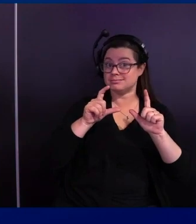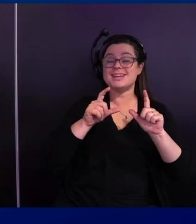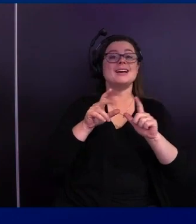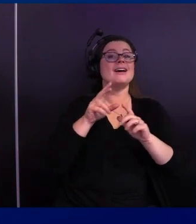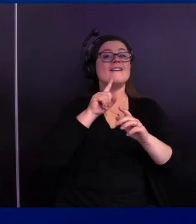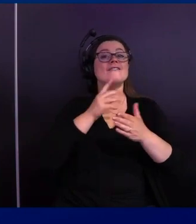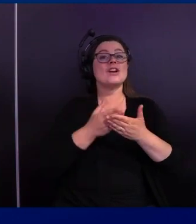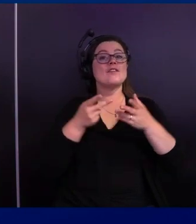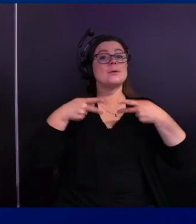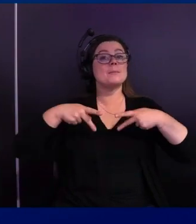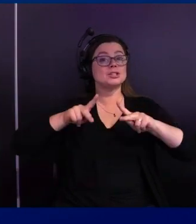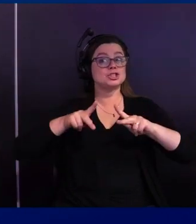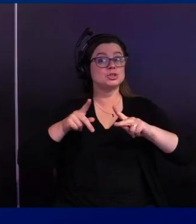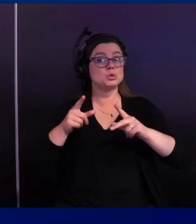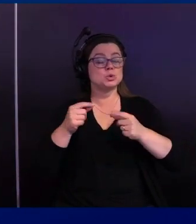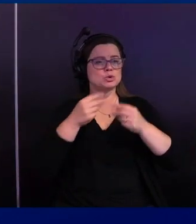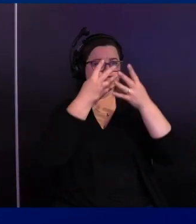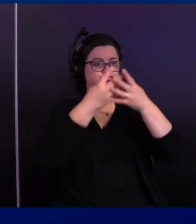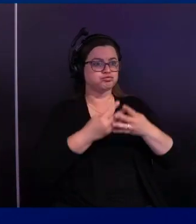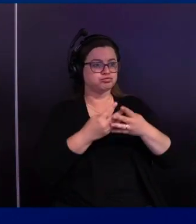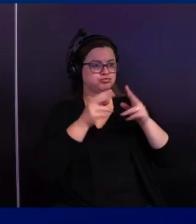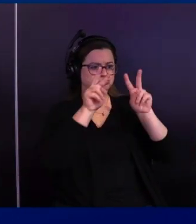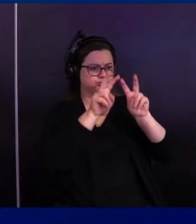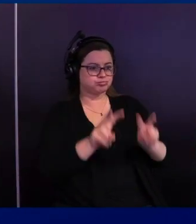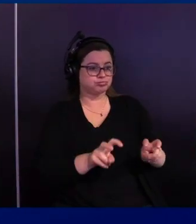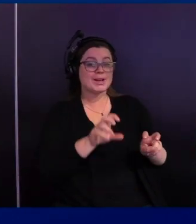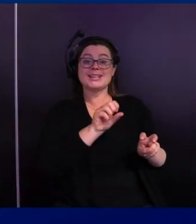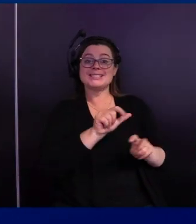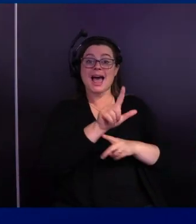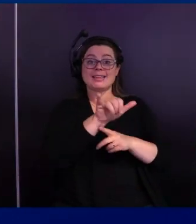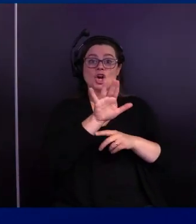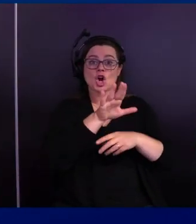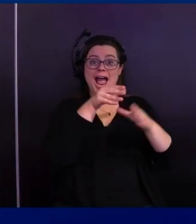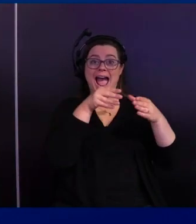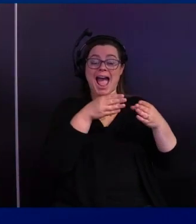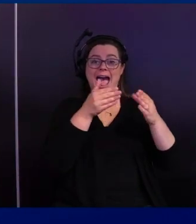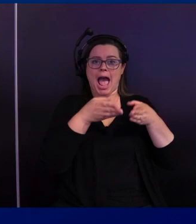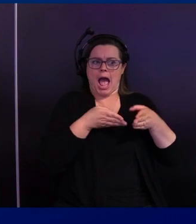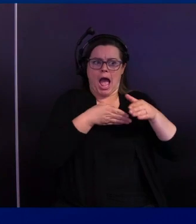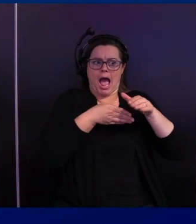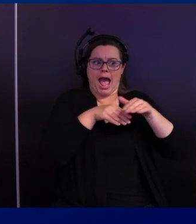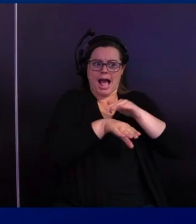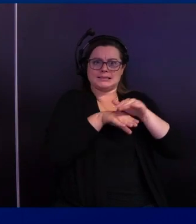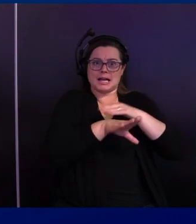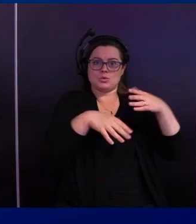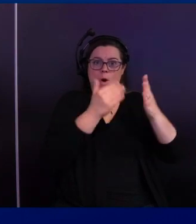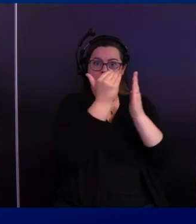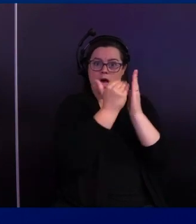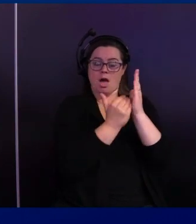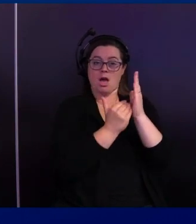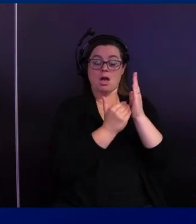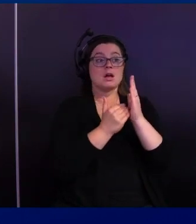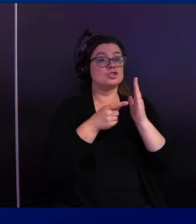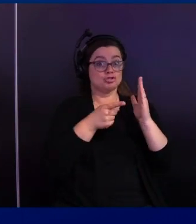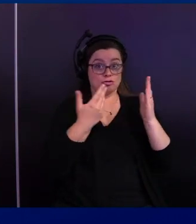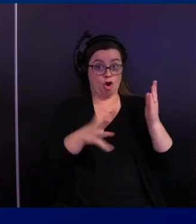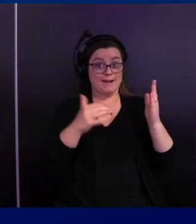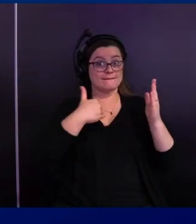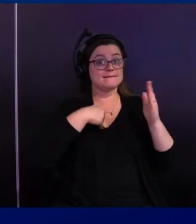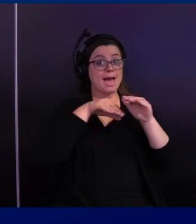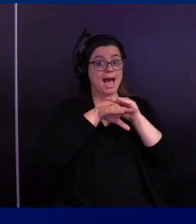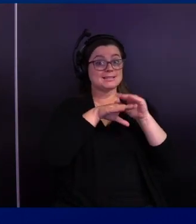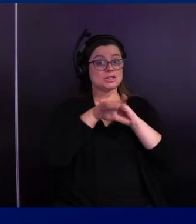permission does, it goes and sees, what does Sally have access to? Does it have access to the photos that